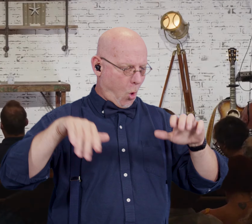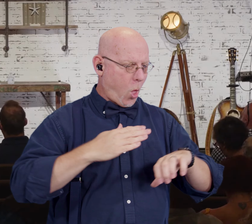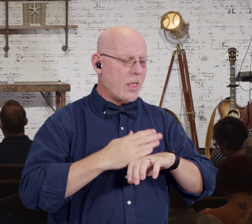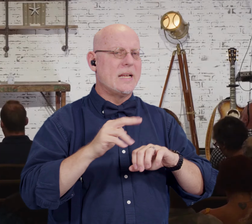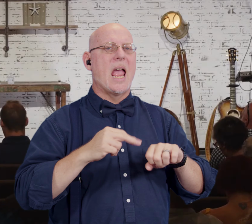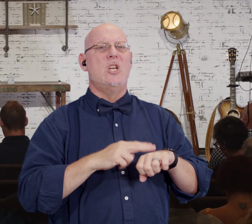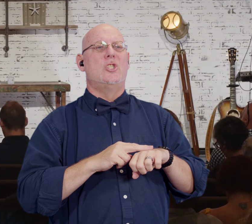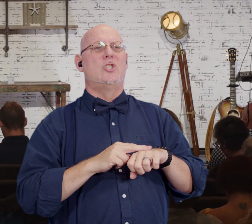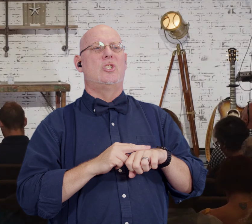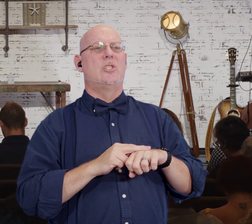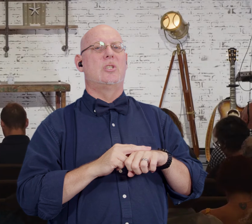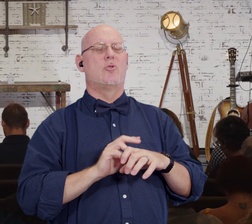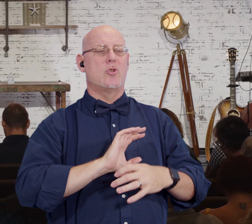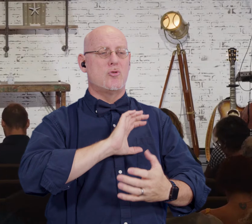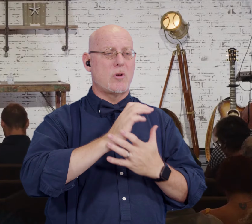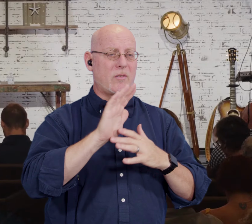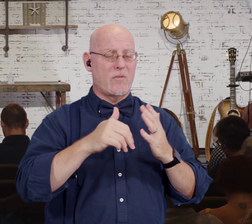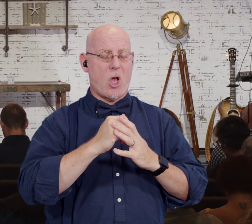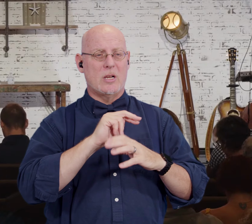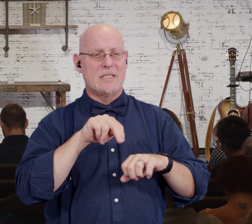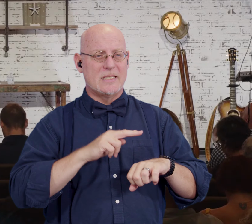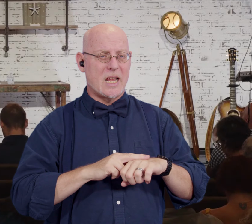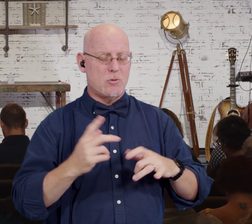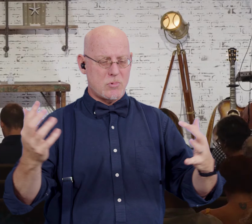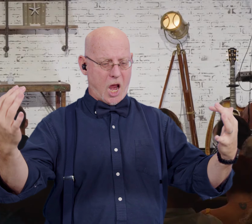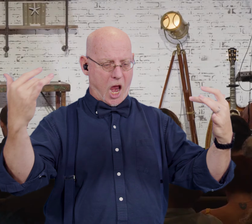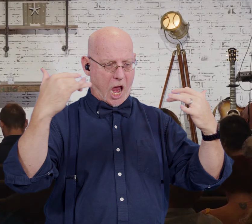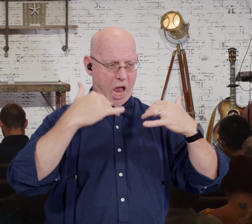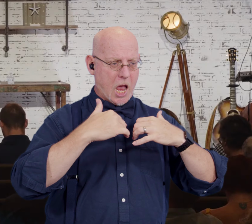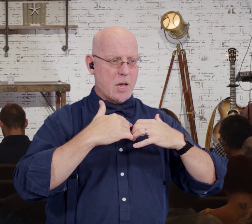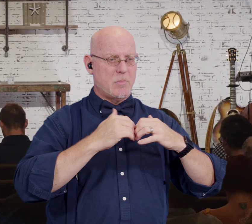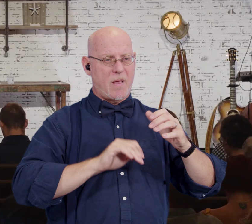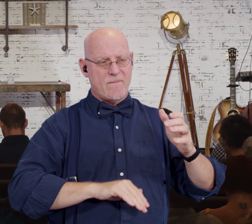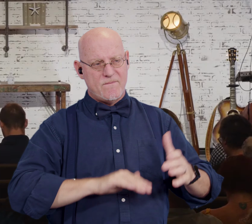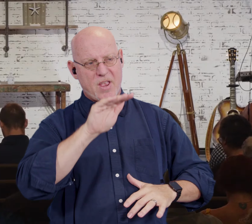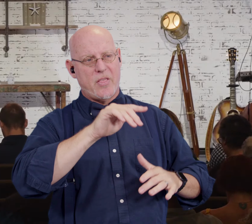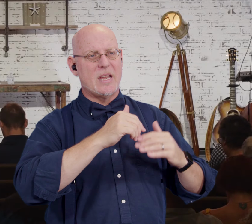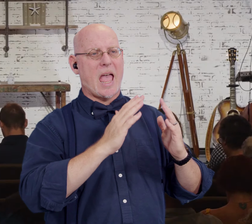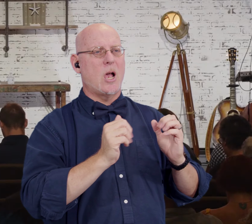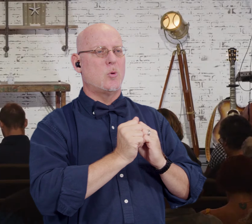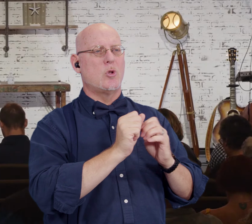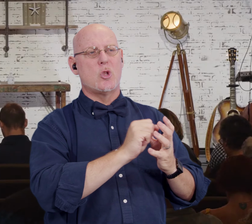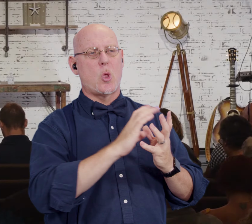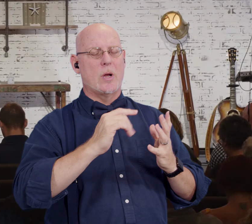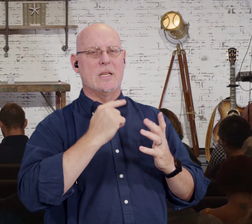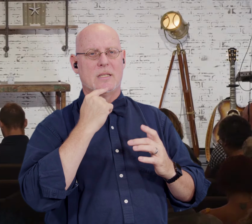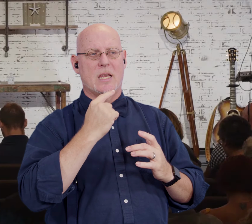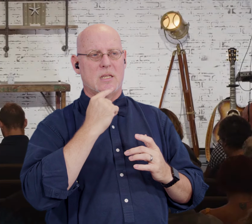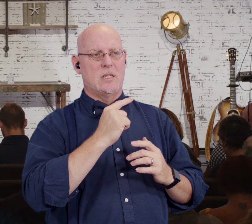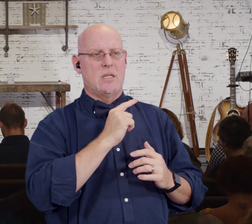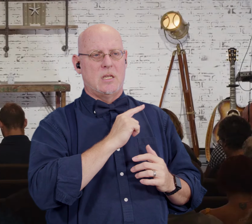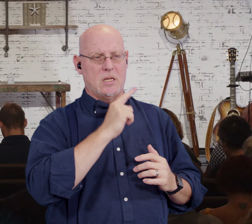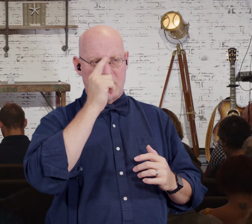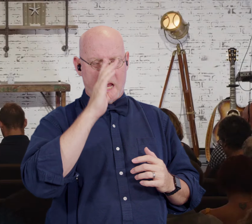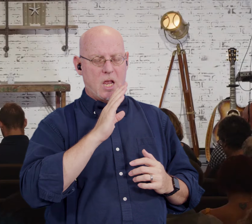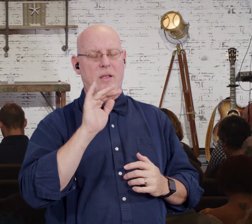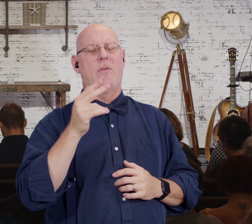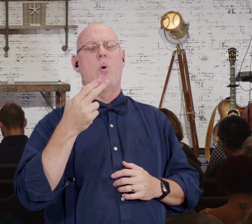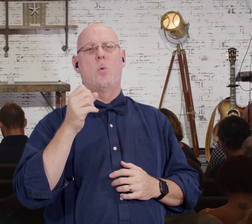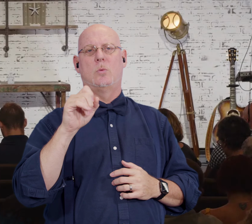all nations so that the treasures of all nations shall come in, and I will fill this house with glory, says Yahweh of